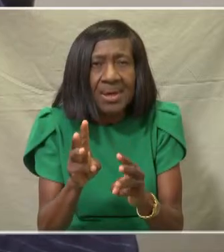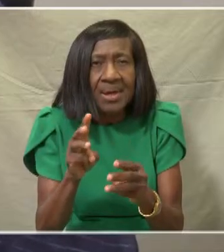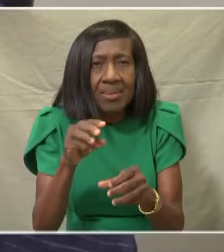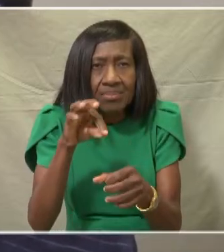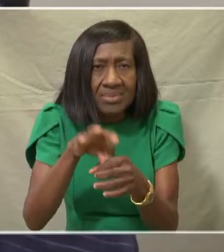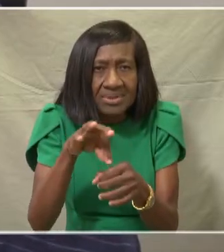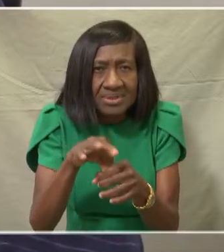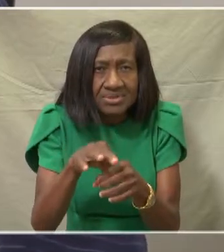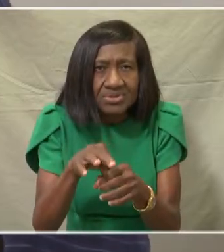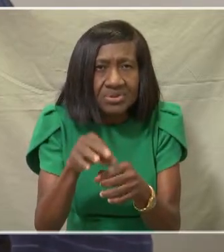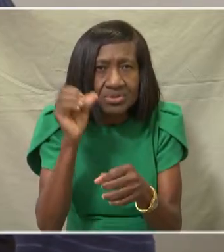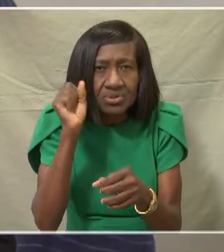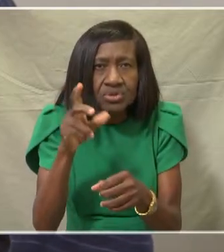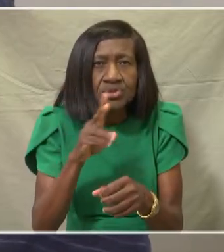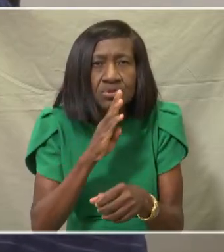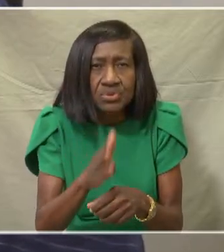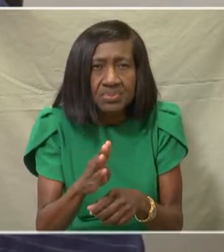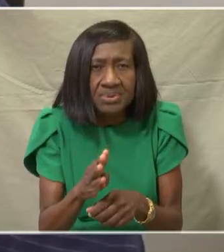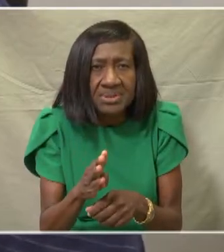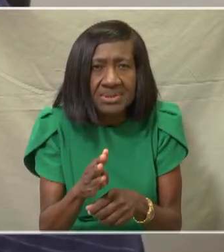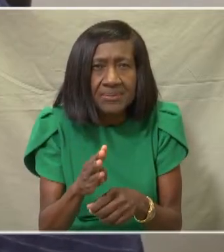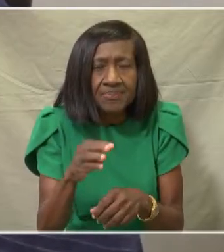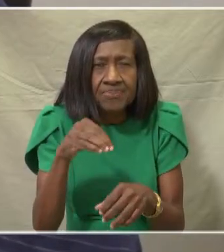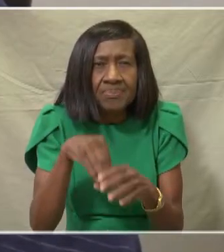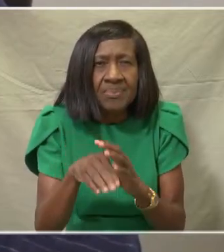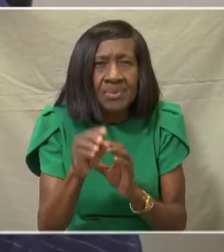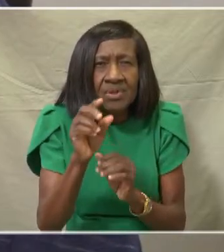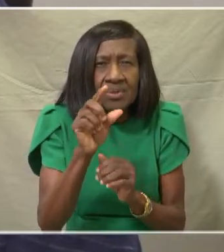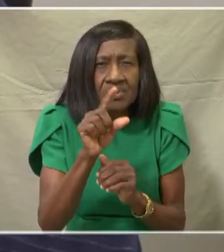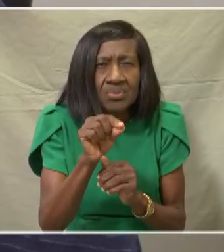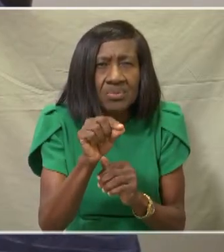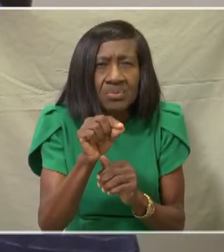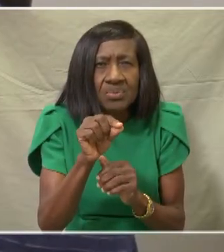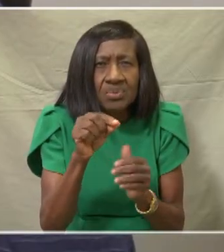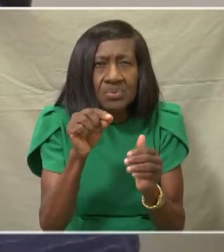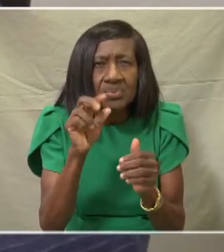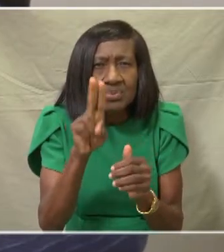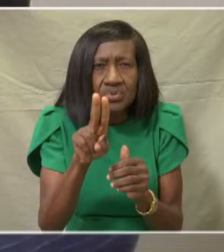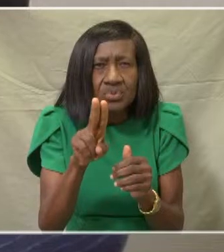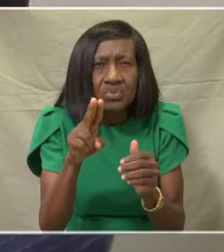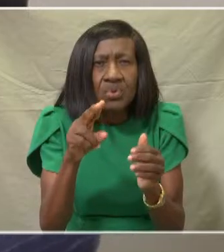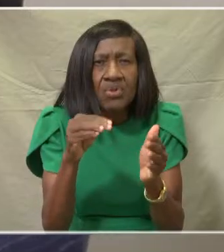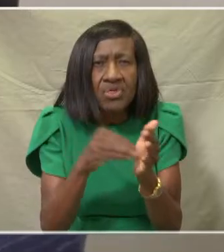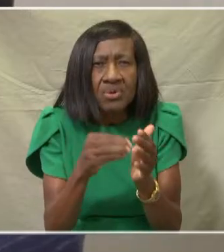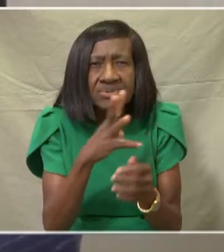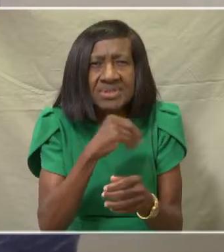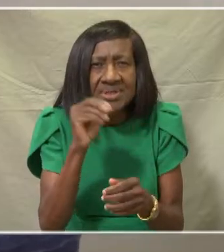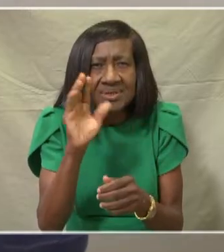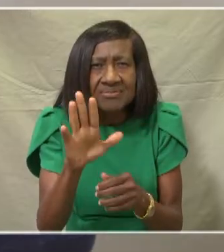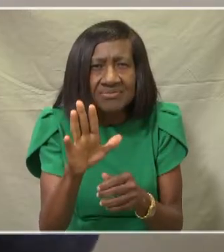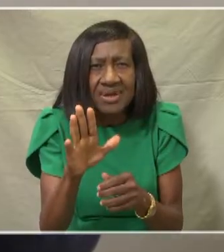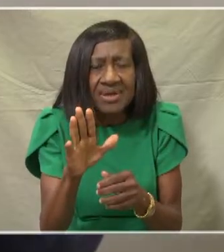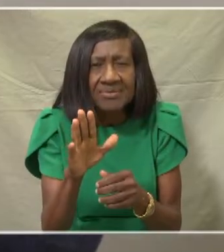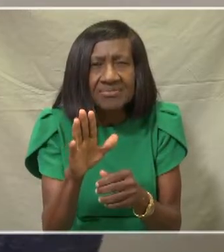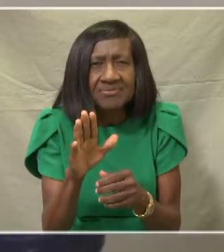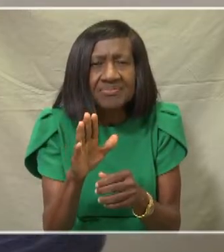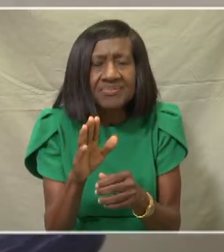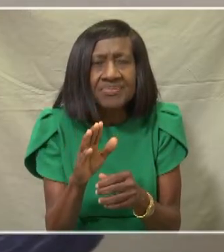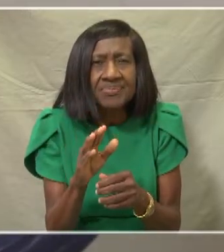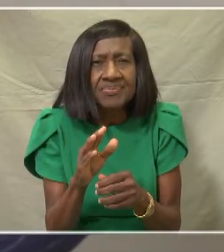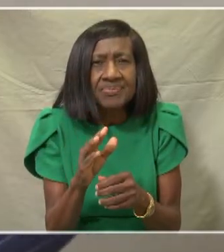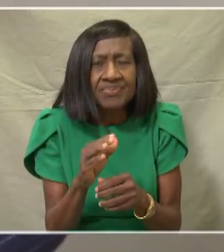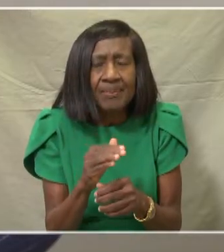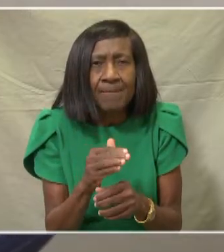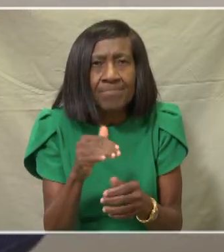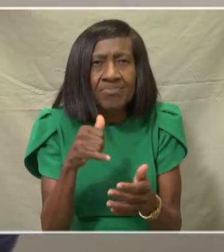which was signed at the UN in 2005, and the CPA BIMR as an entity is